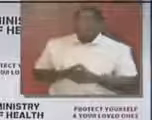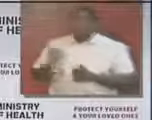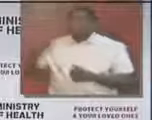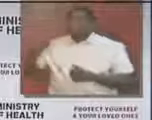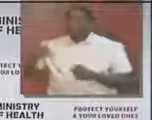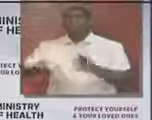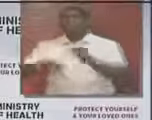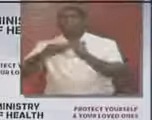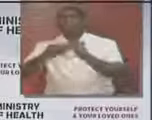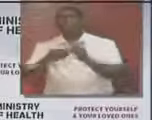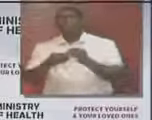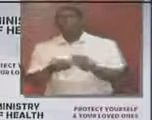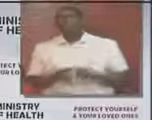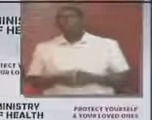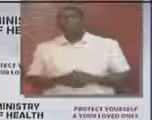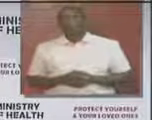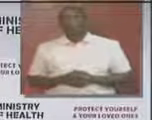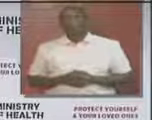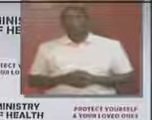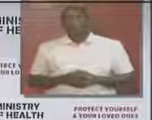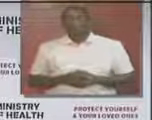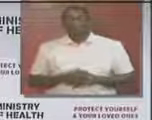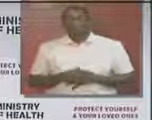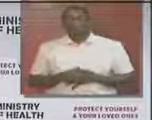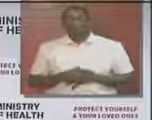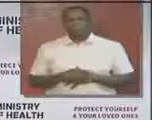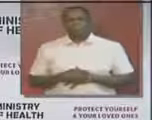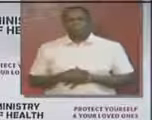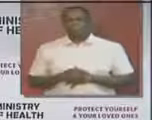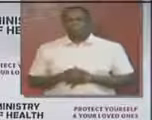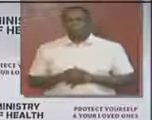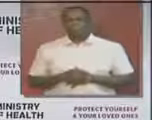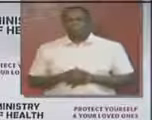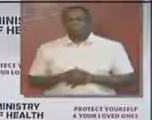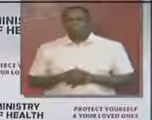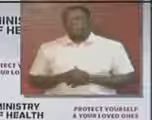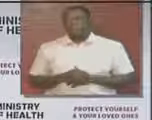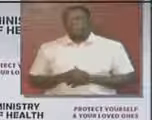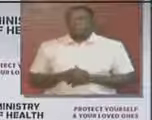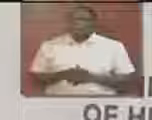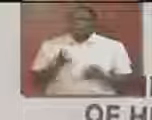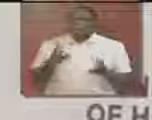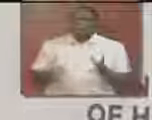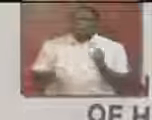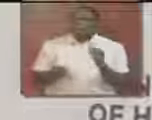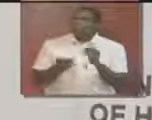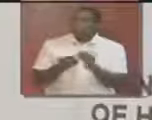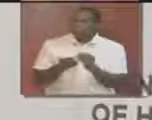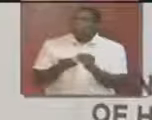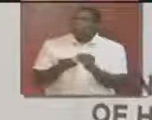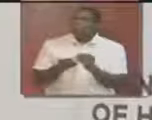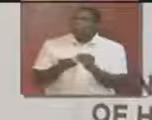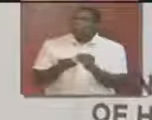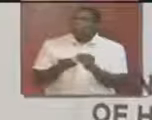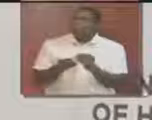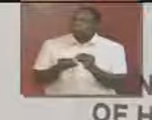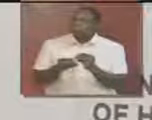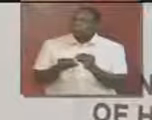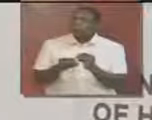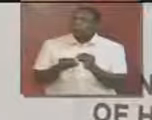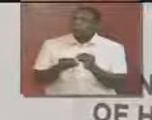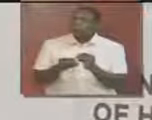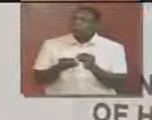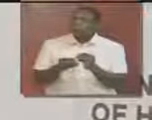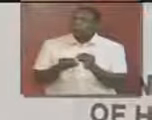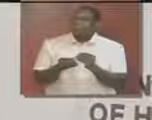additional information in response to that question. Just to say that, just to add to what Dr. Hines was saying,